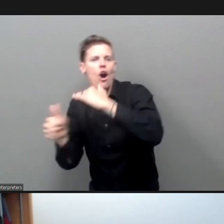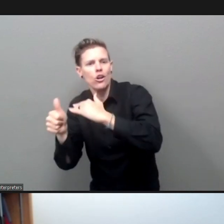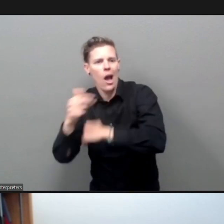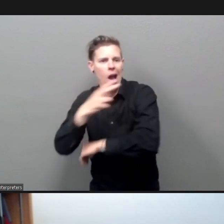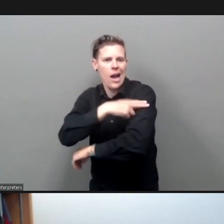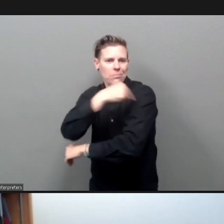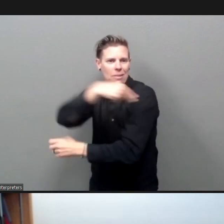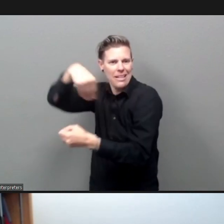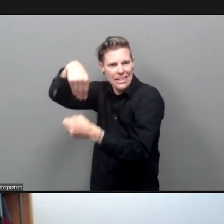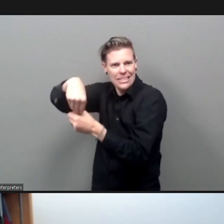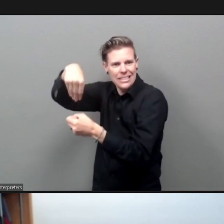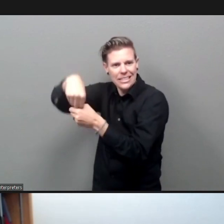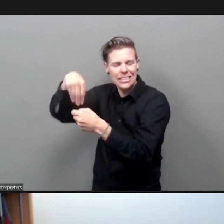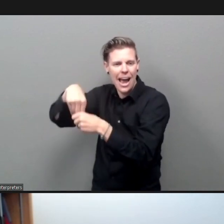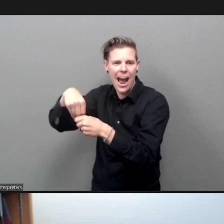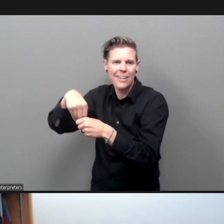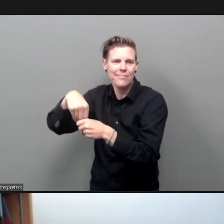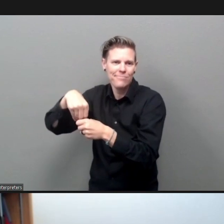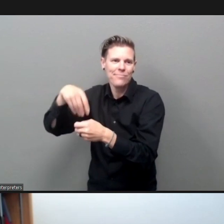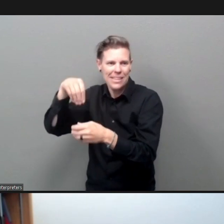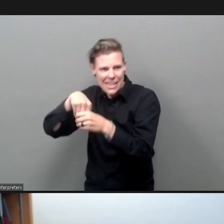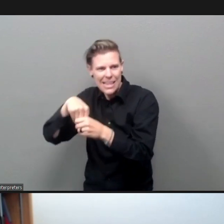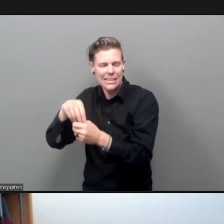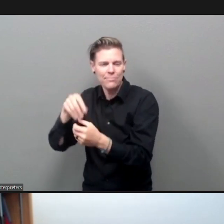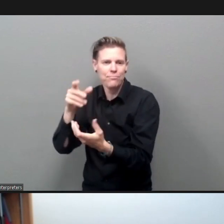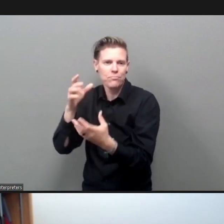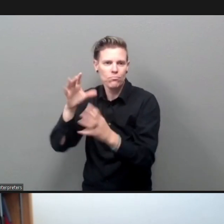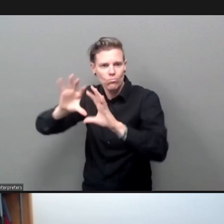and firefighters and police officers.